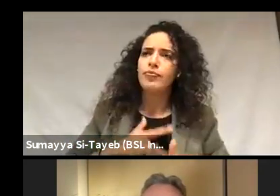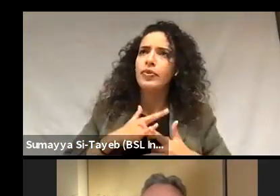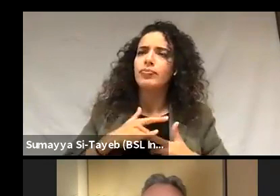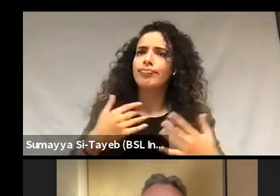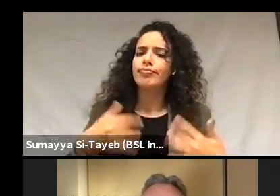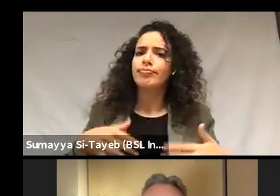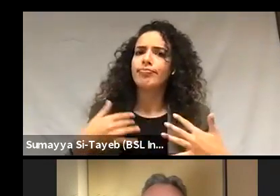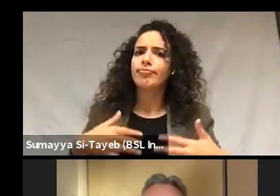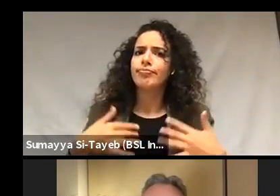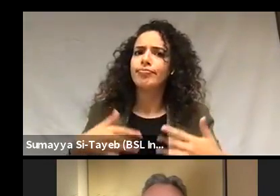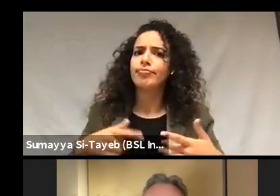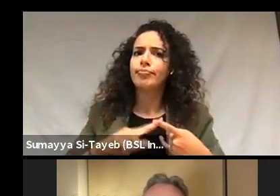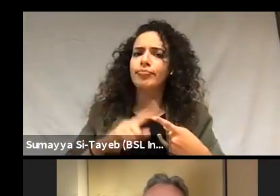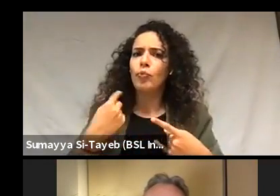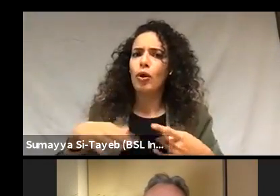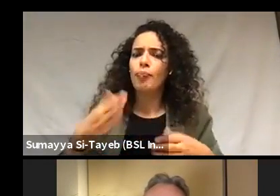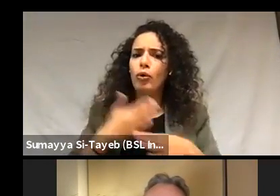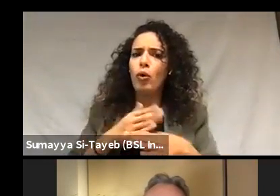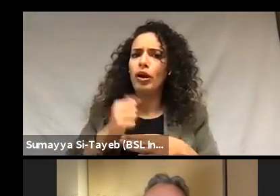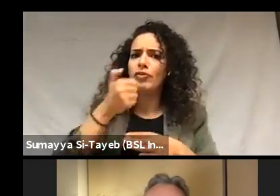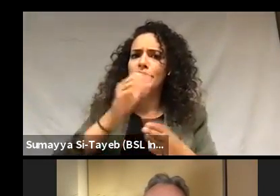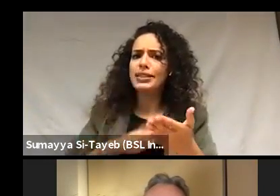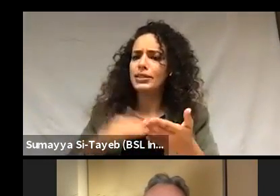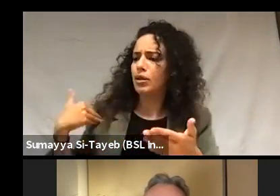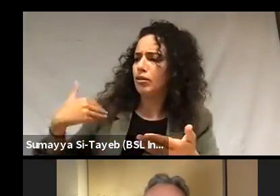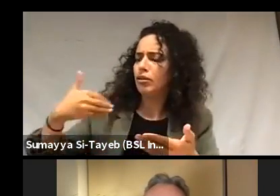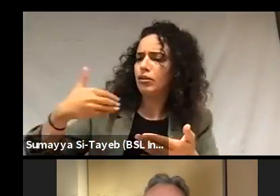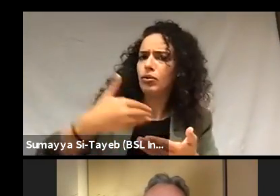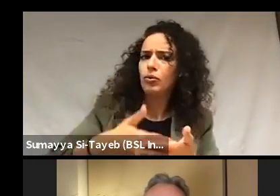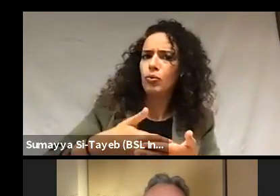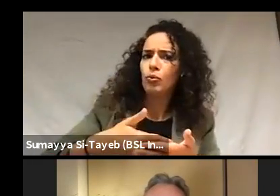last 6 months, which is this unbelievable